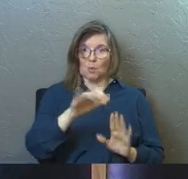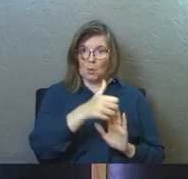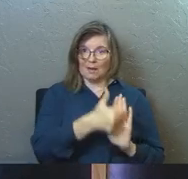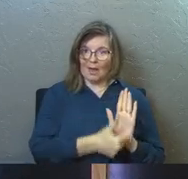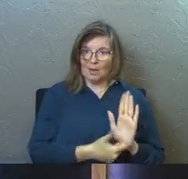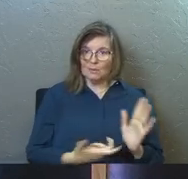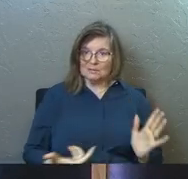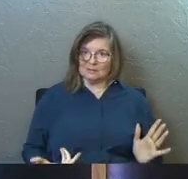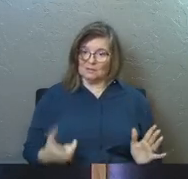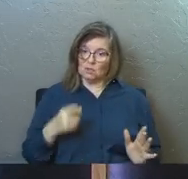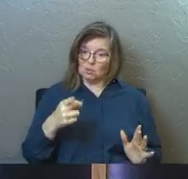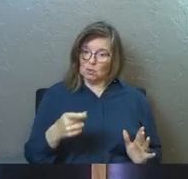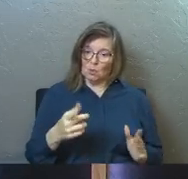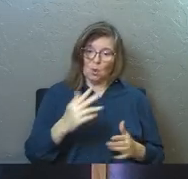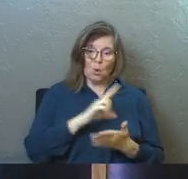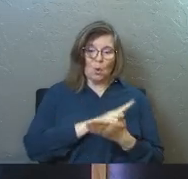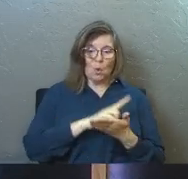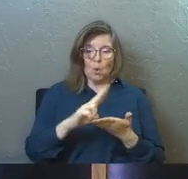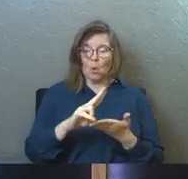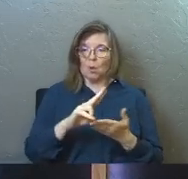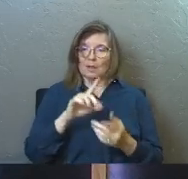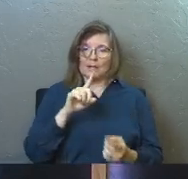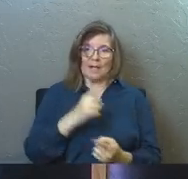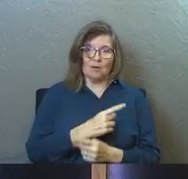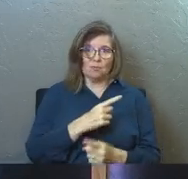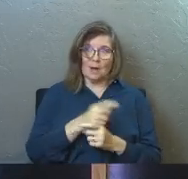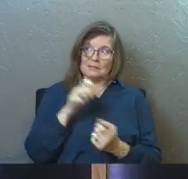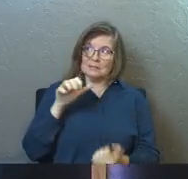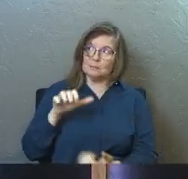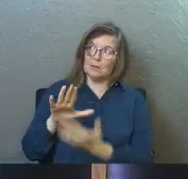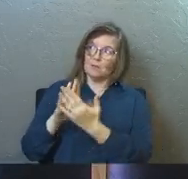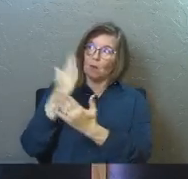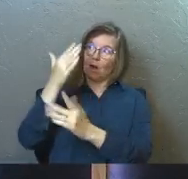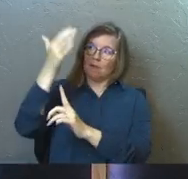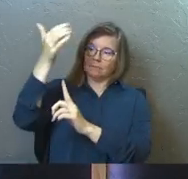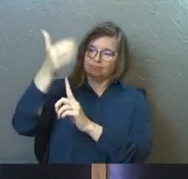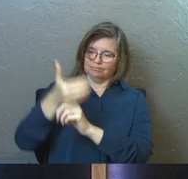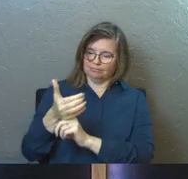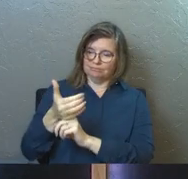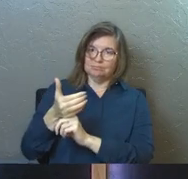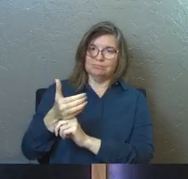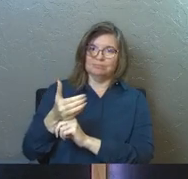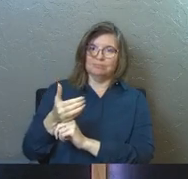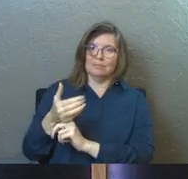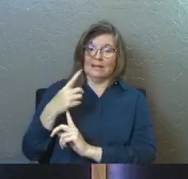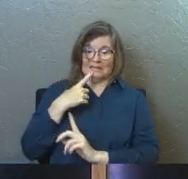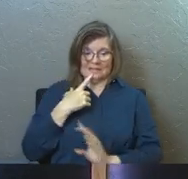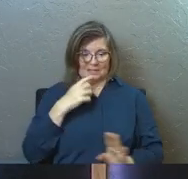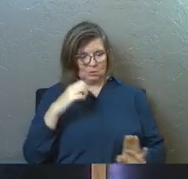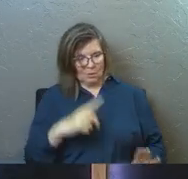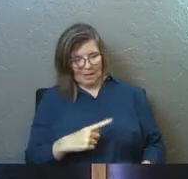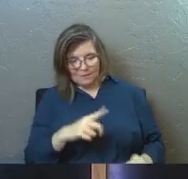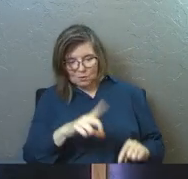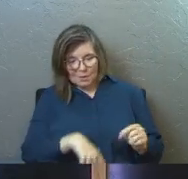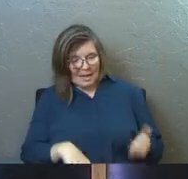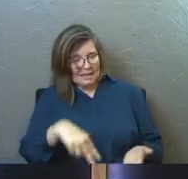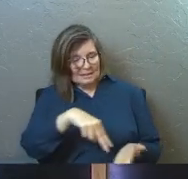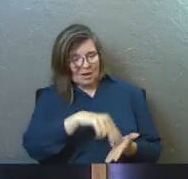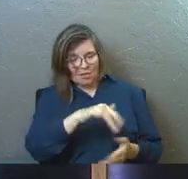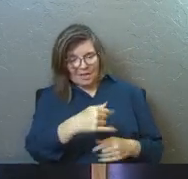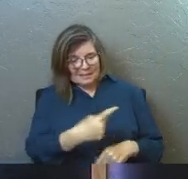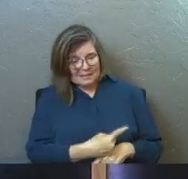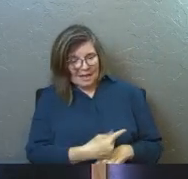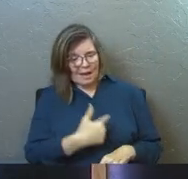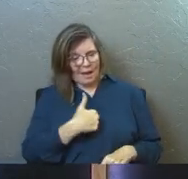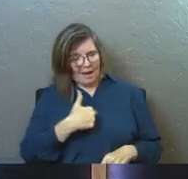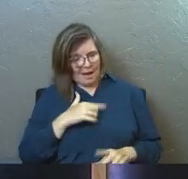account. You are holy and righteous before God. That's why he says, he's like, it's okay if you can't stand on